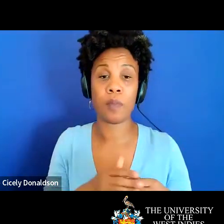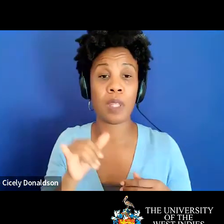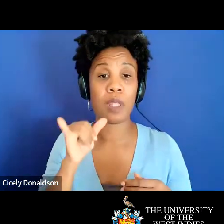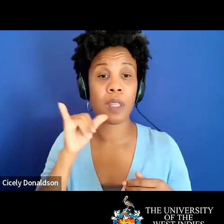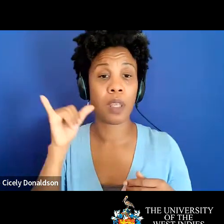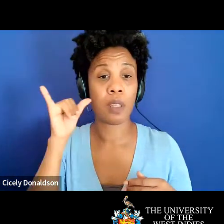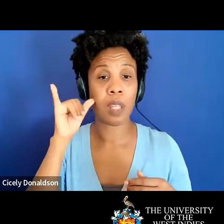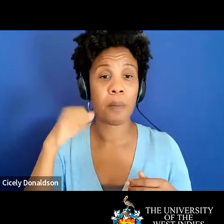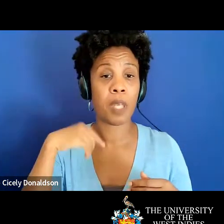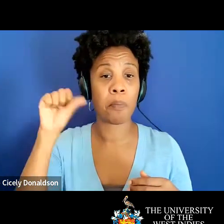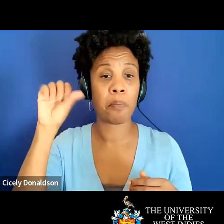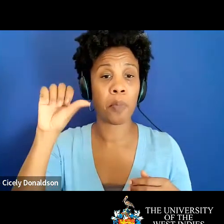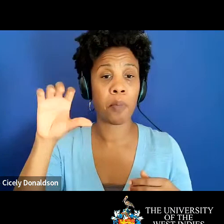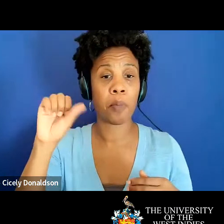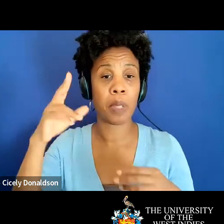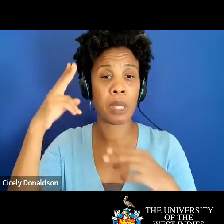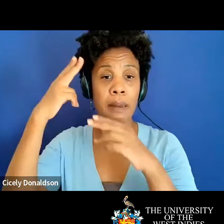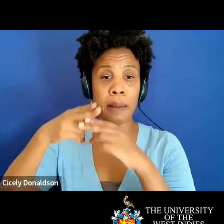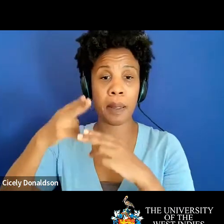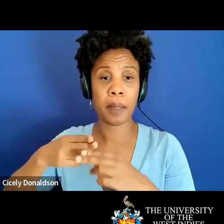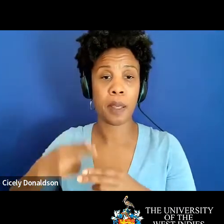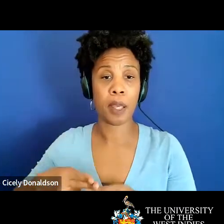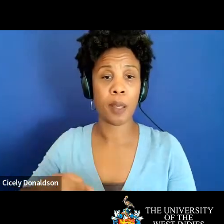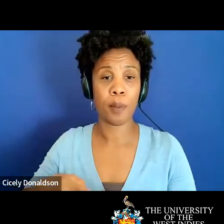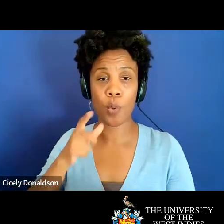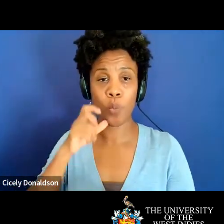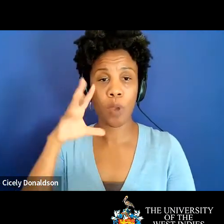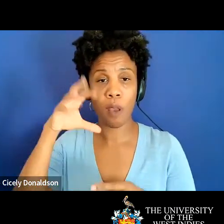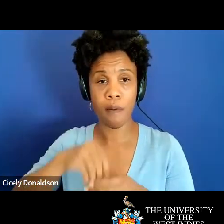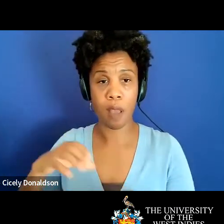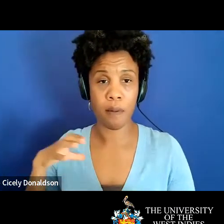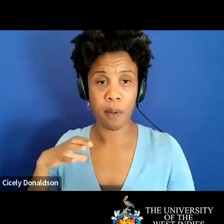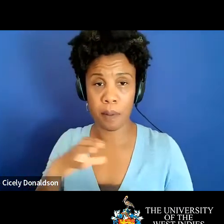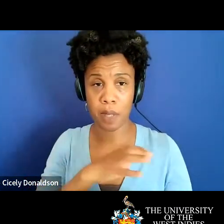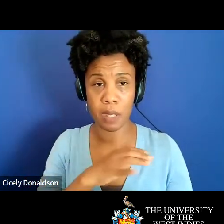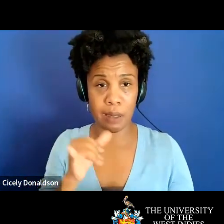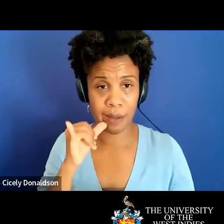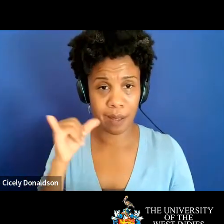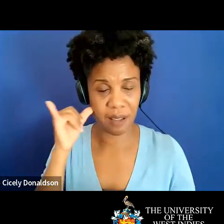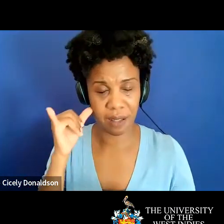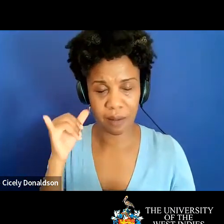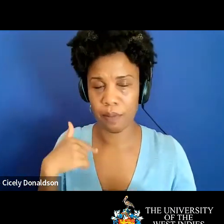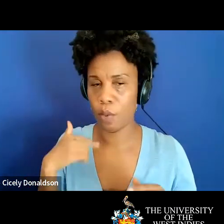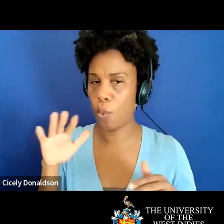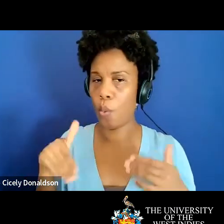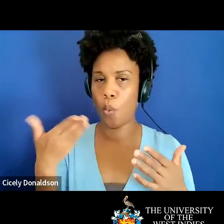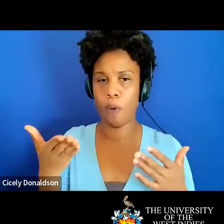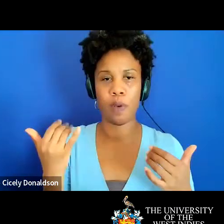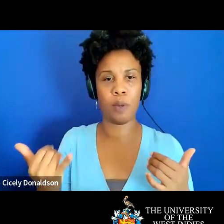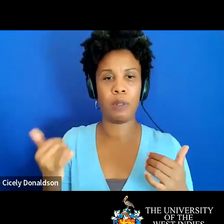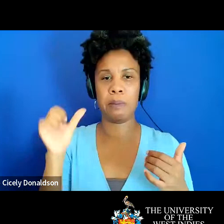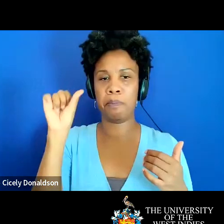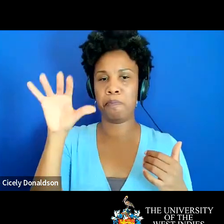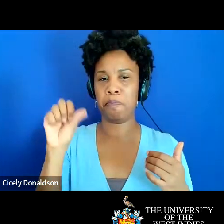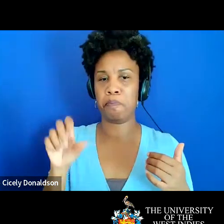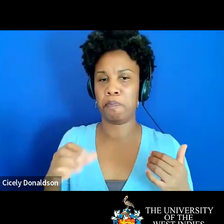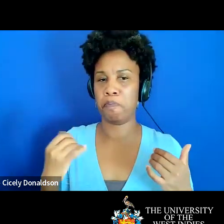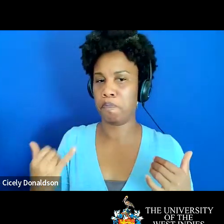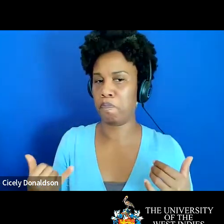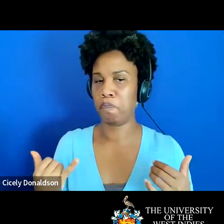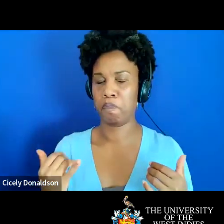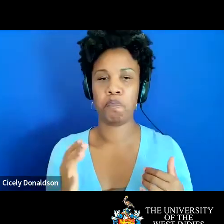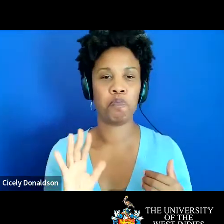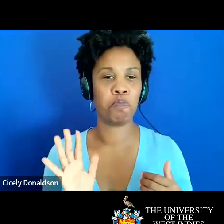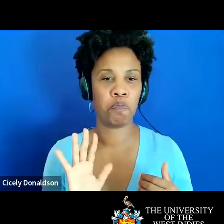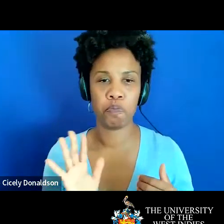the members of the committee, and I will not go back through all the names of those individuals